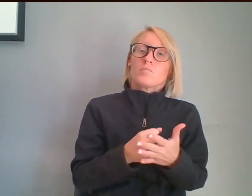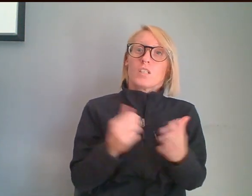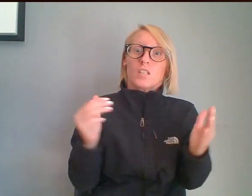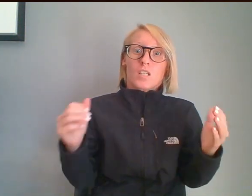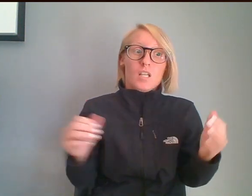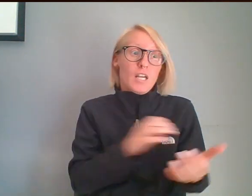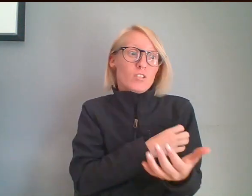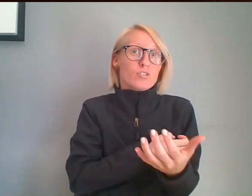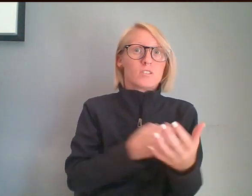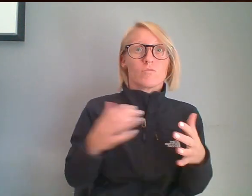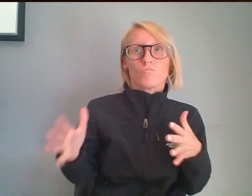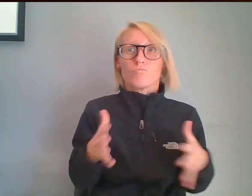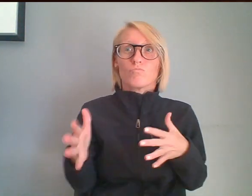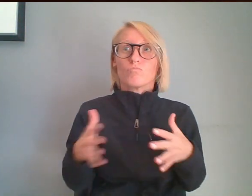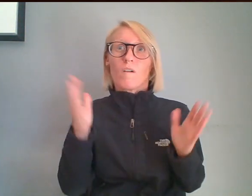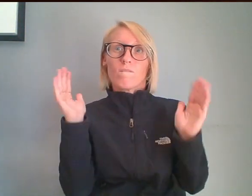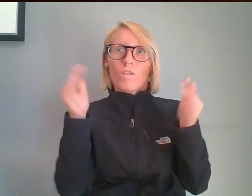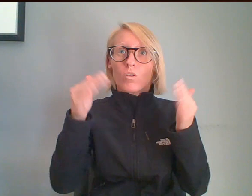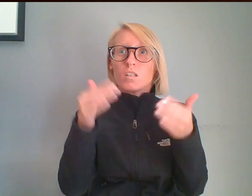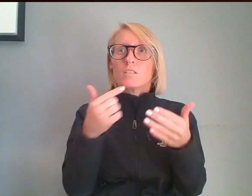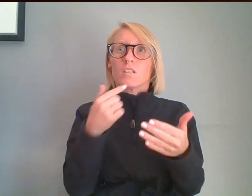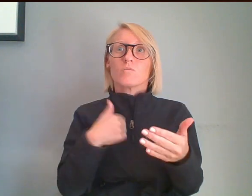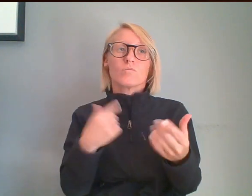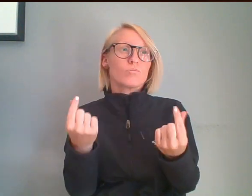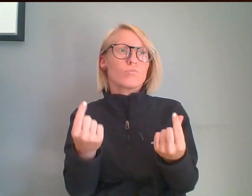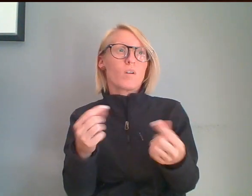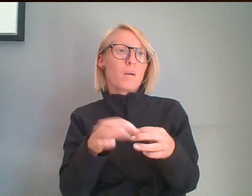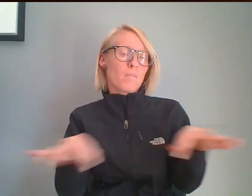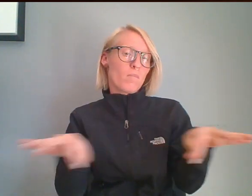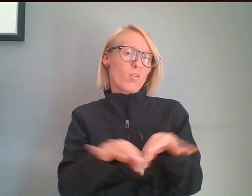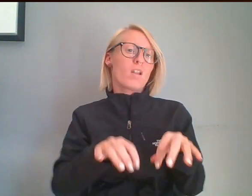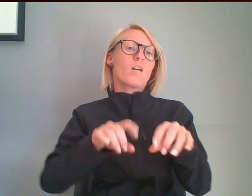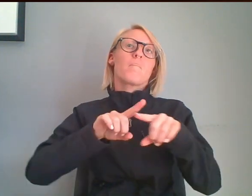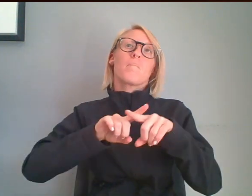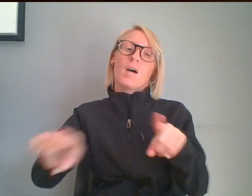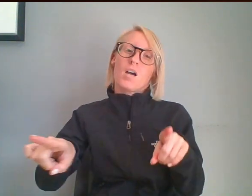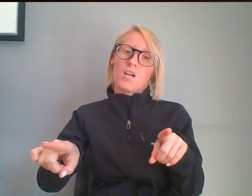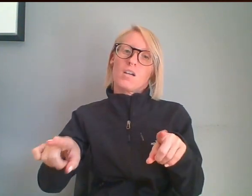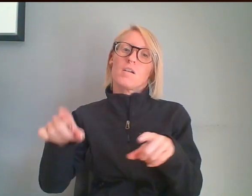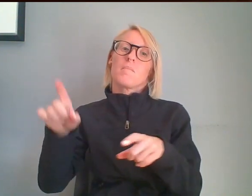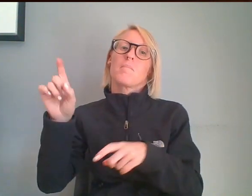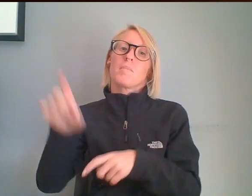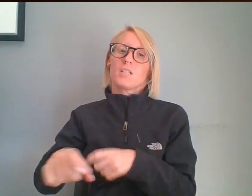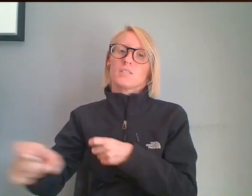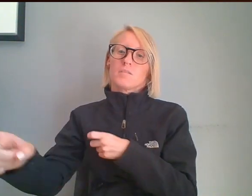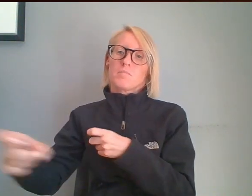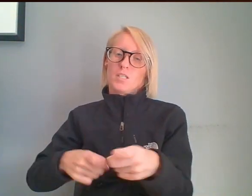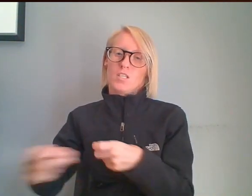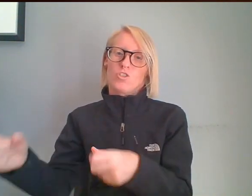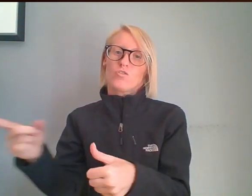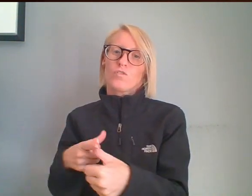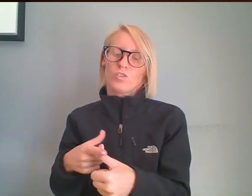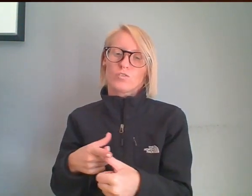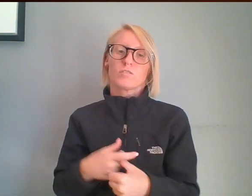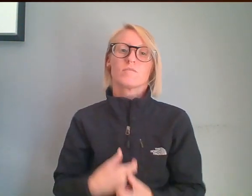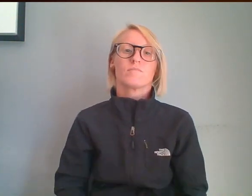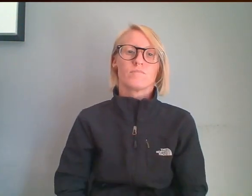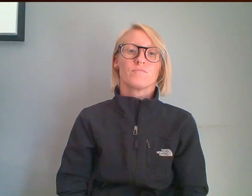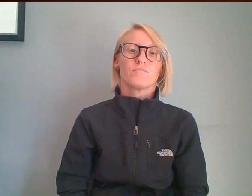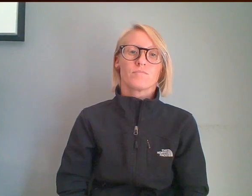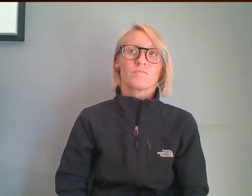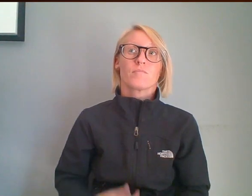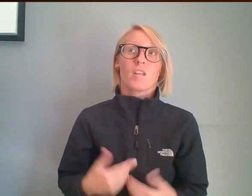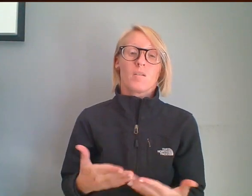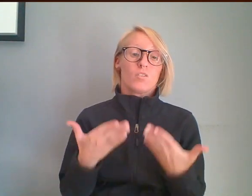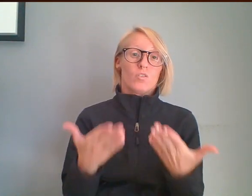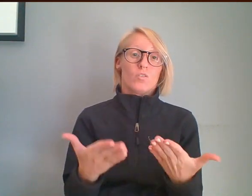tells us what we're doing is important, but we want to learn to manage it. So I'd like to introduce you to a few techniques that can work, and all of these